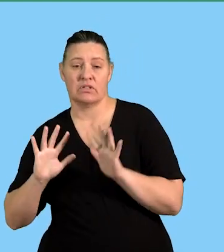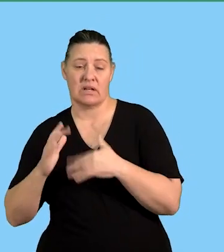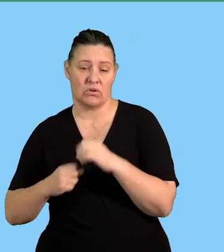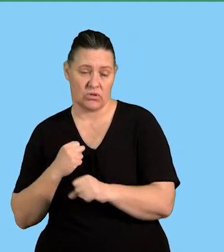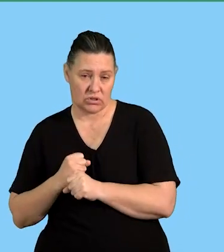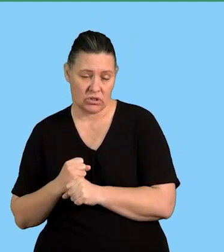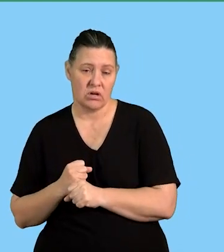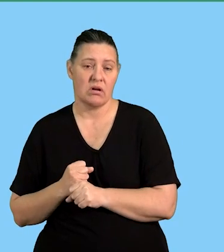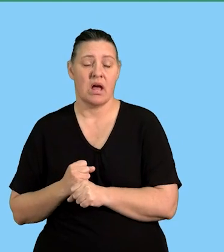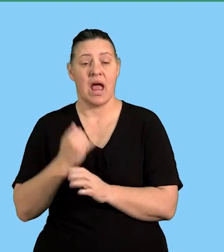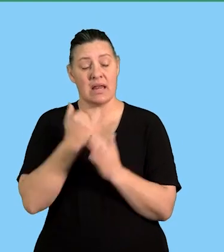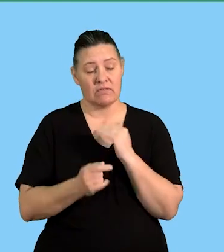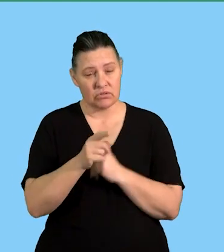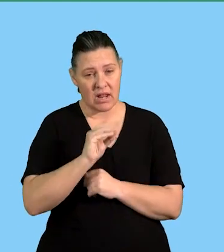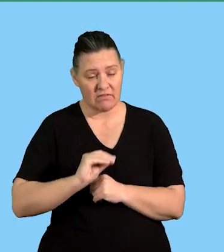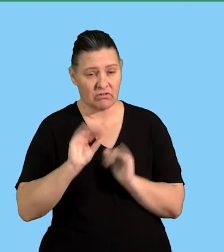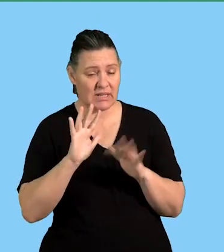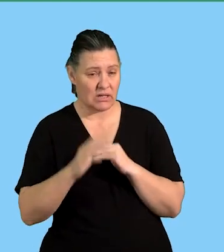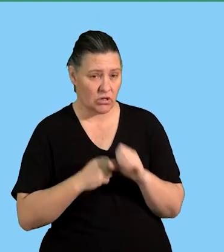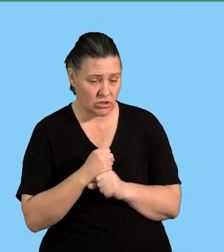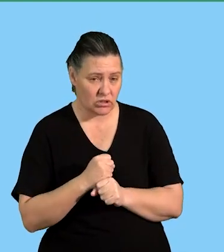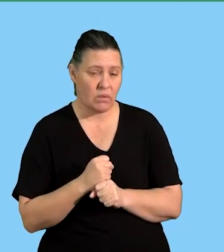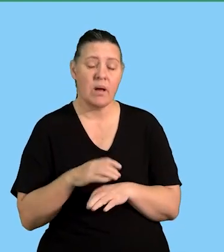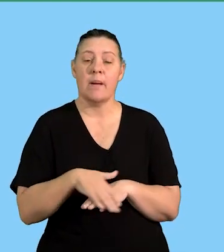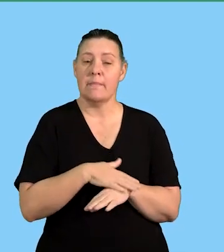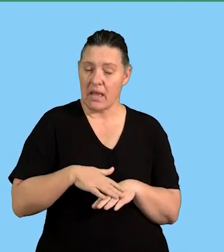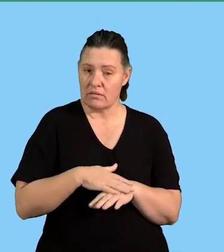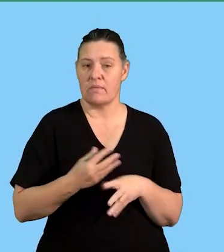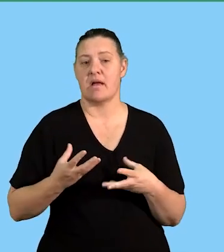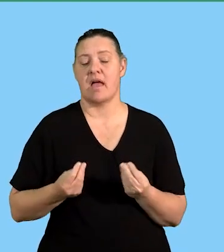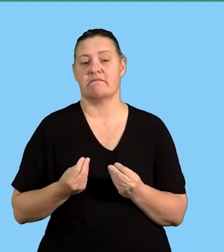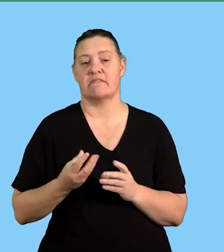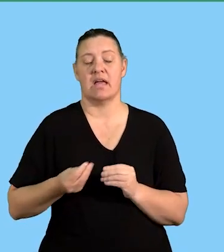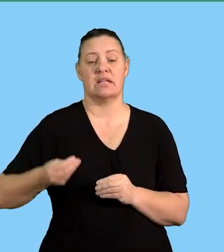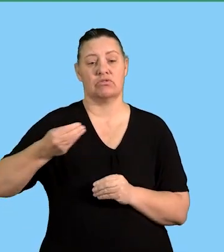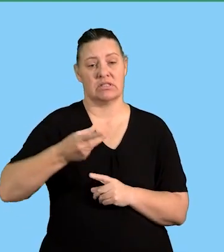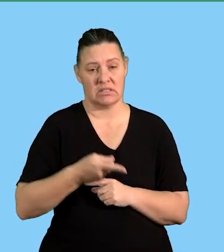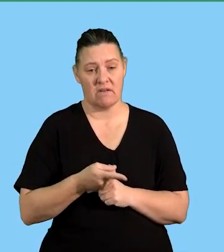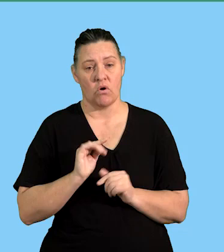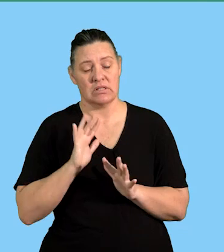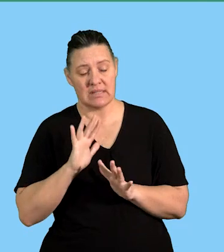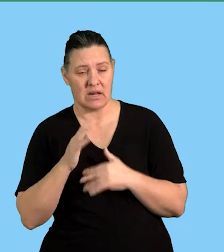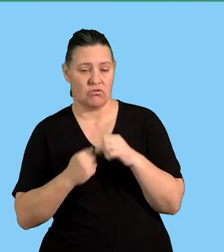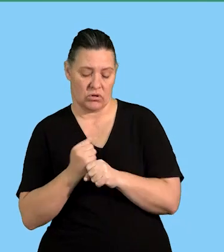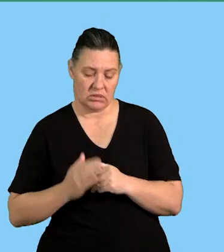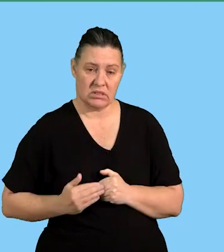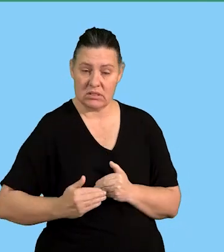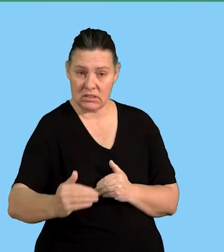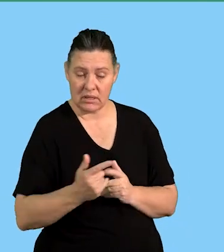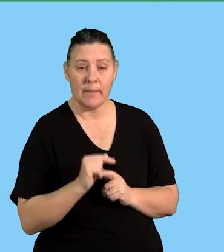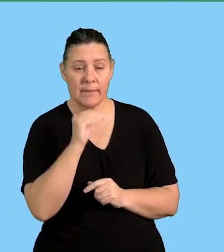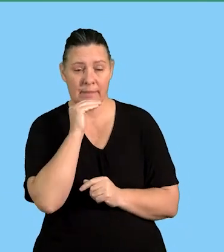the individual who has invested for 10 years will basically be having interest for 10 consecutive years, which will